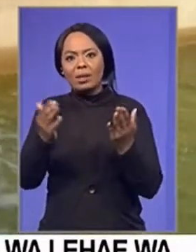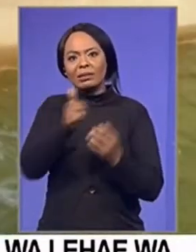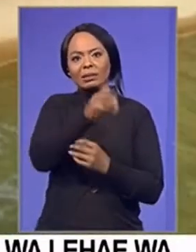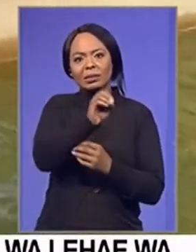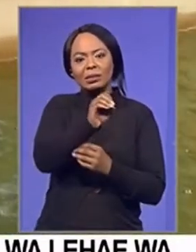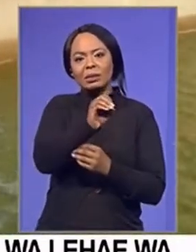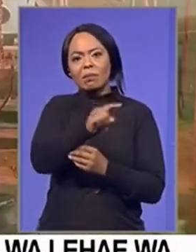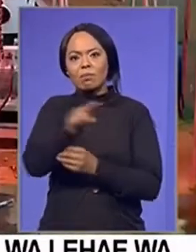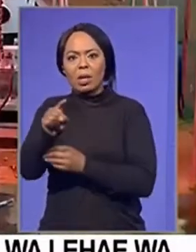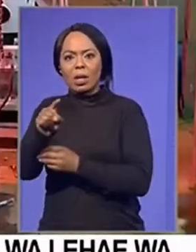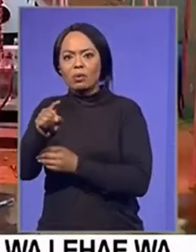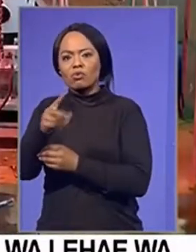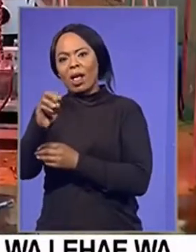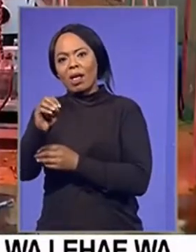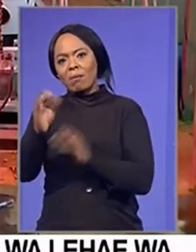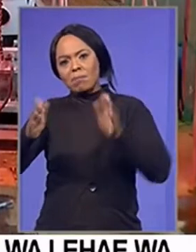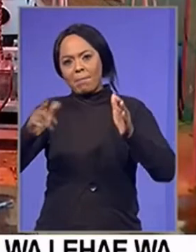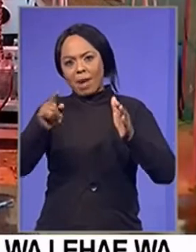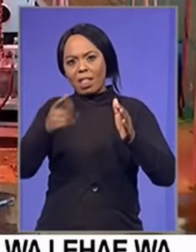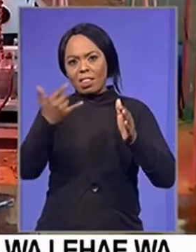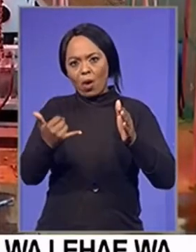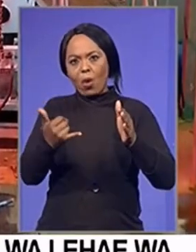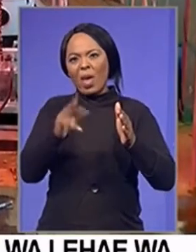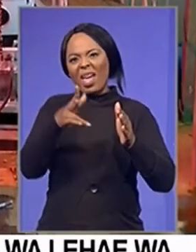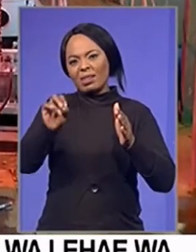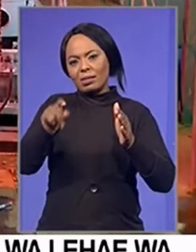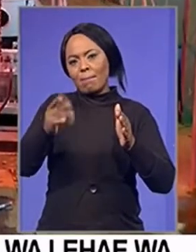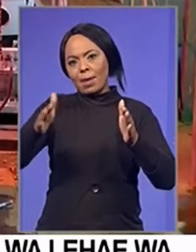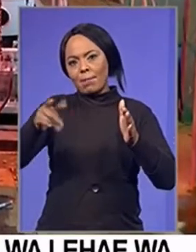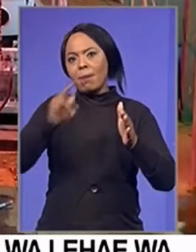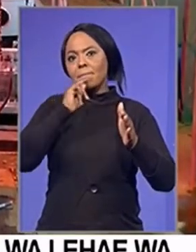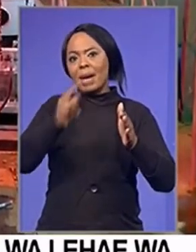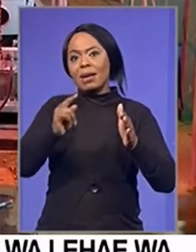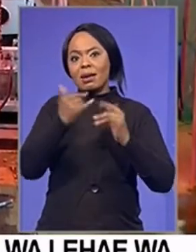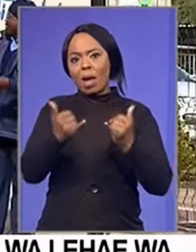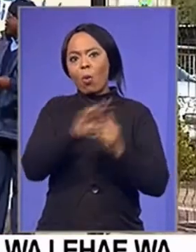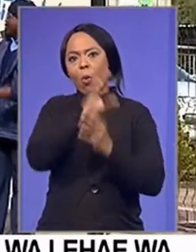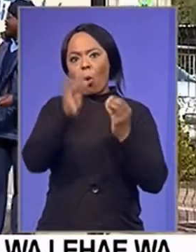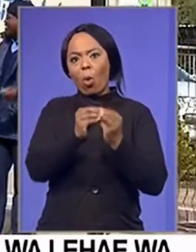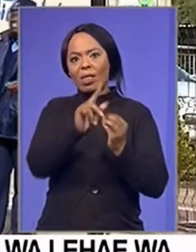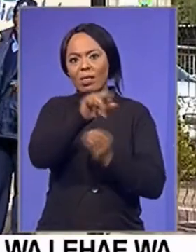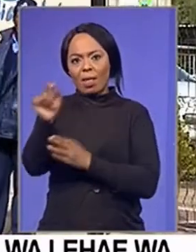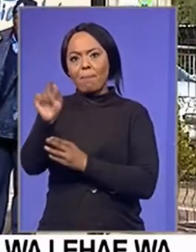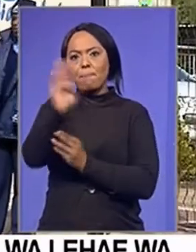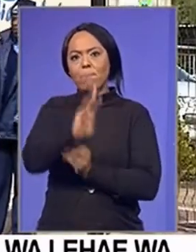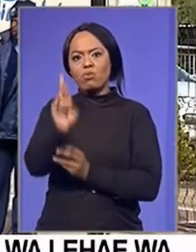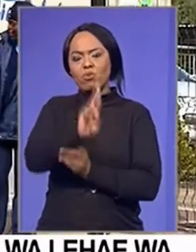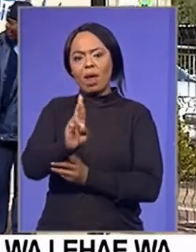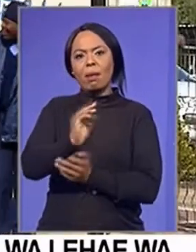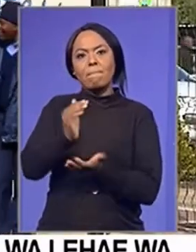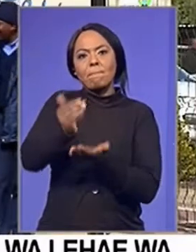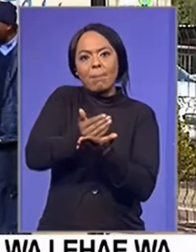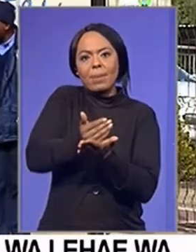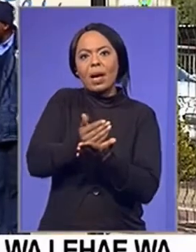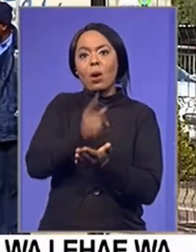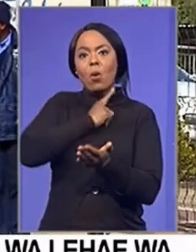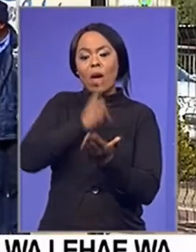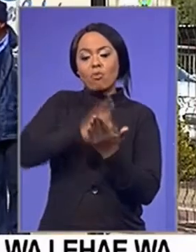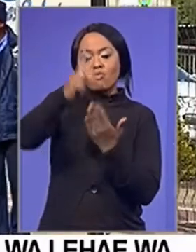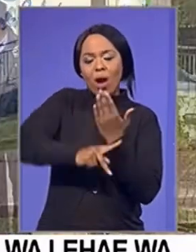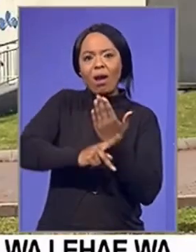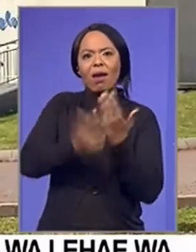le 80 ka letsatsi. Mme go beetswe thoko dimilione di le 700 mo projekeng eno. Go ya ka setlamo seo se tlamelang ka metsi